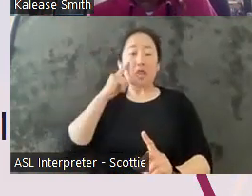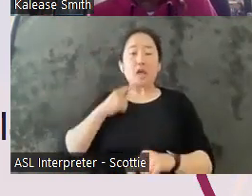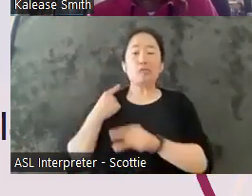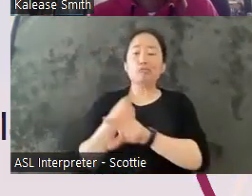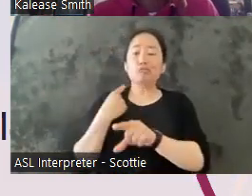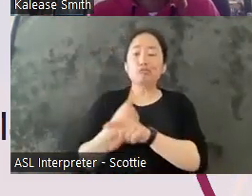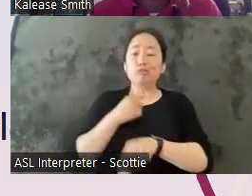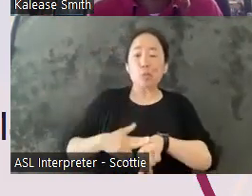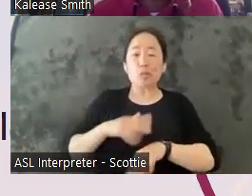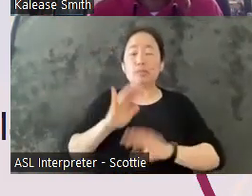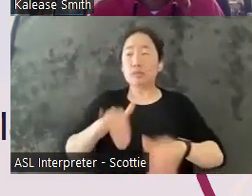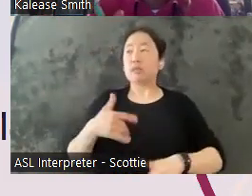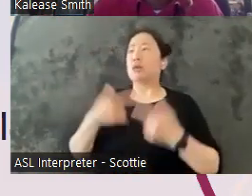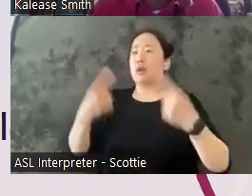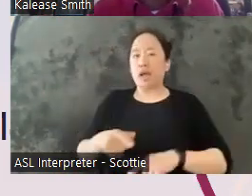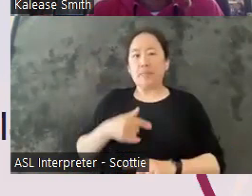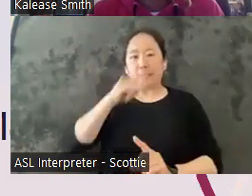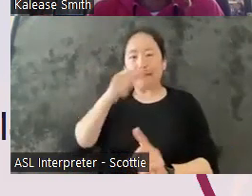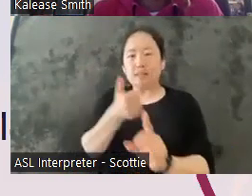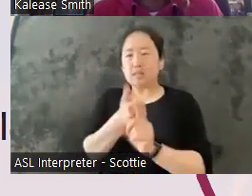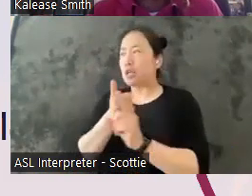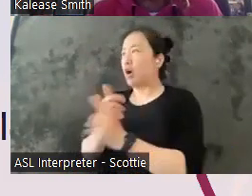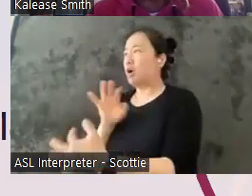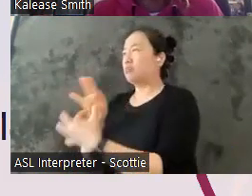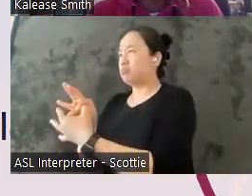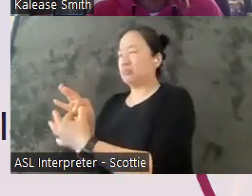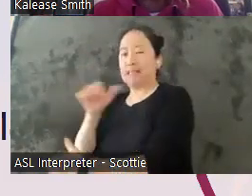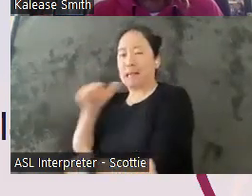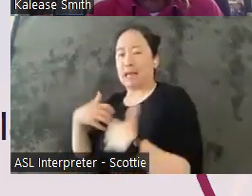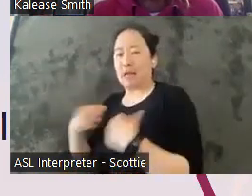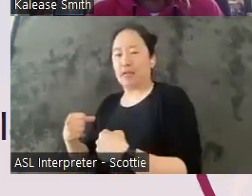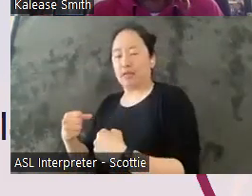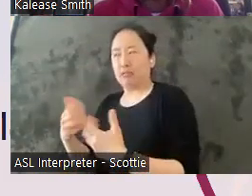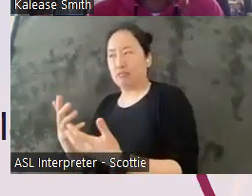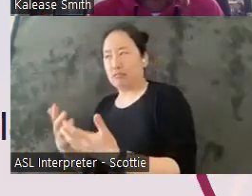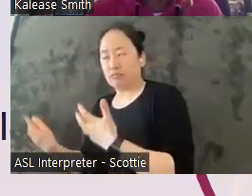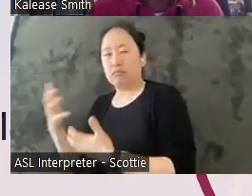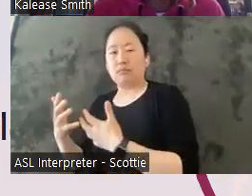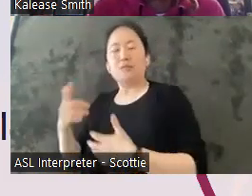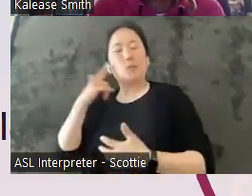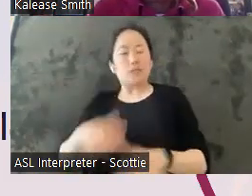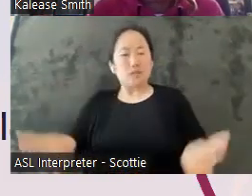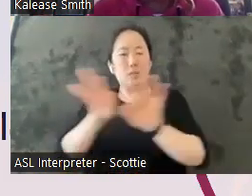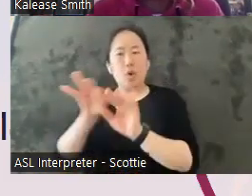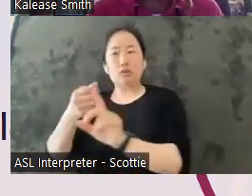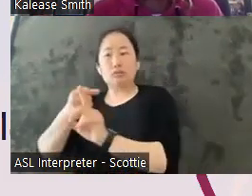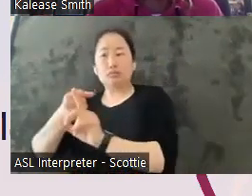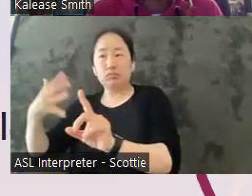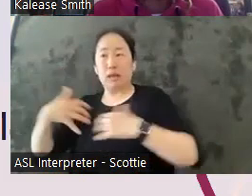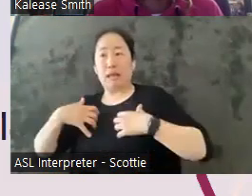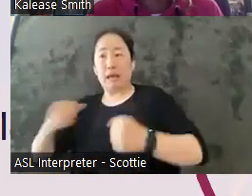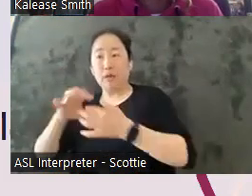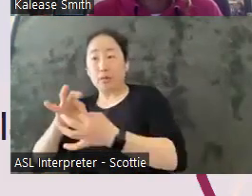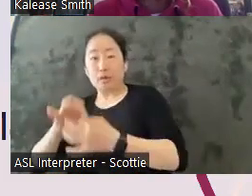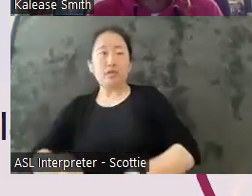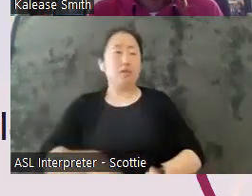unhealthy relationship. So I think explaining both of those, I think is important. And then what a healthy relationship